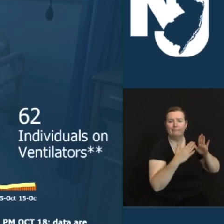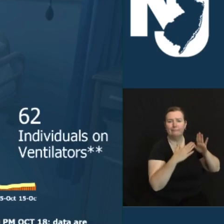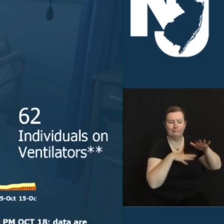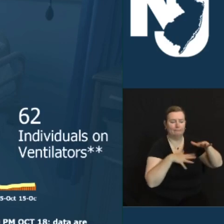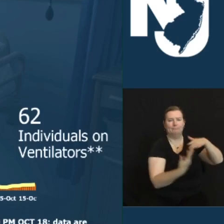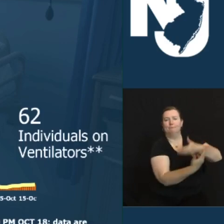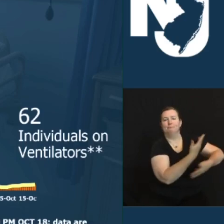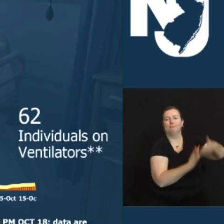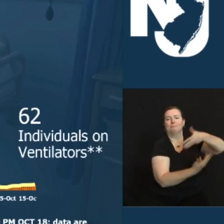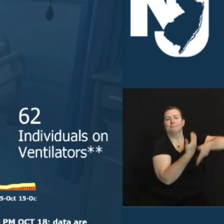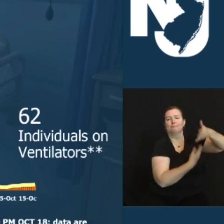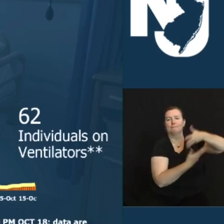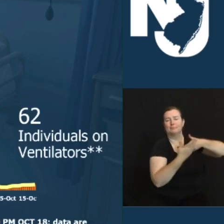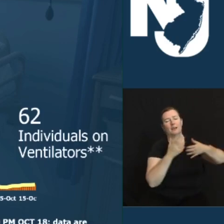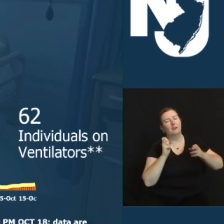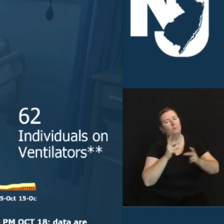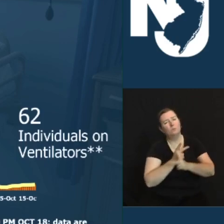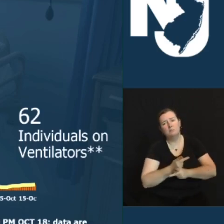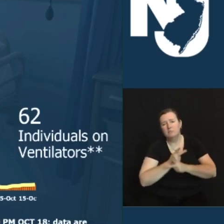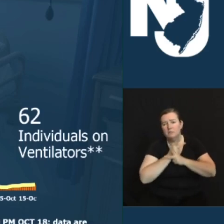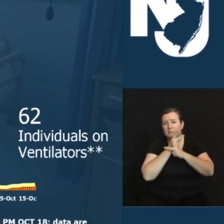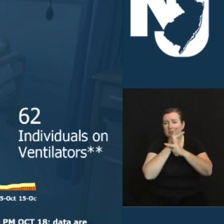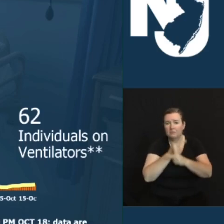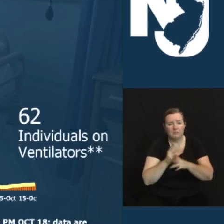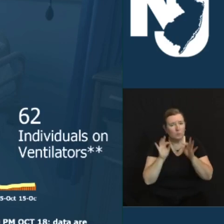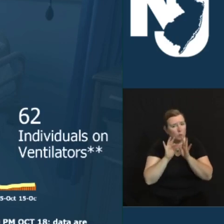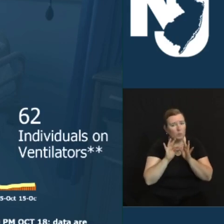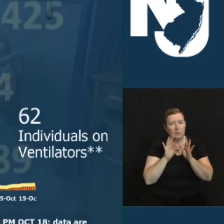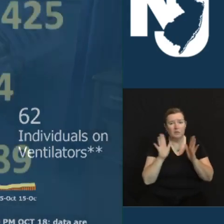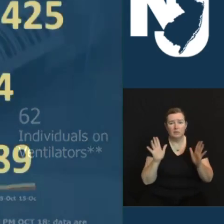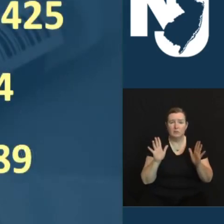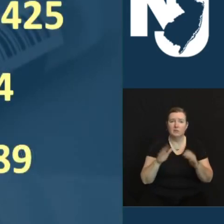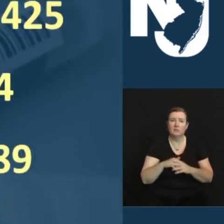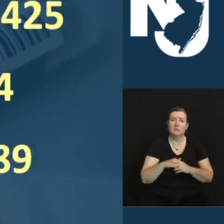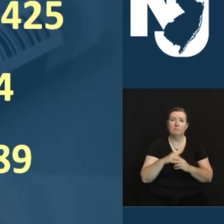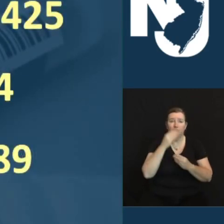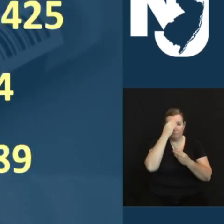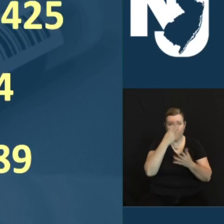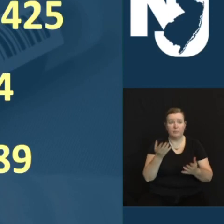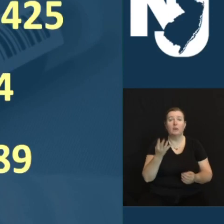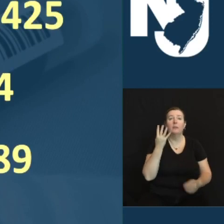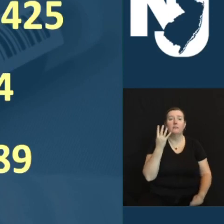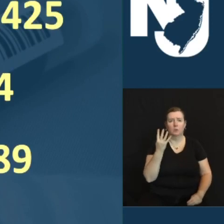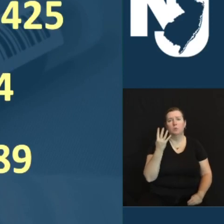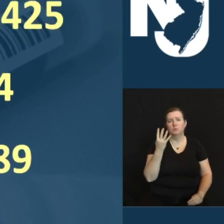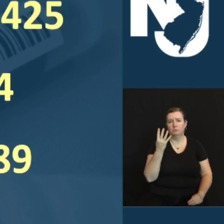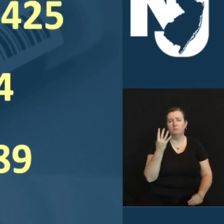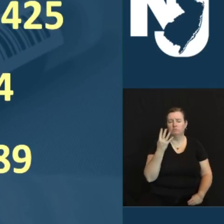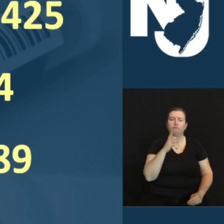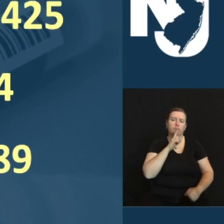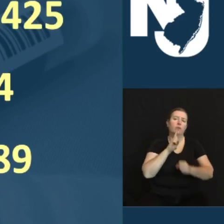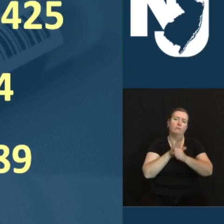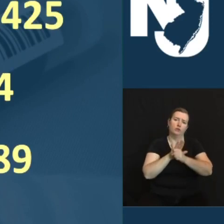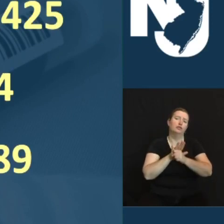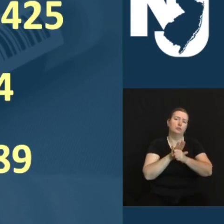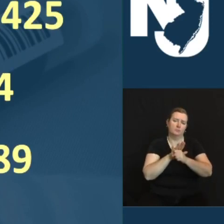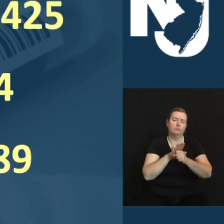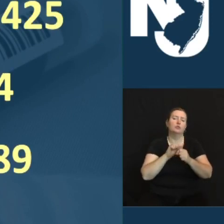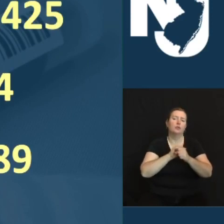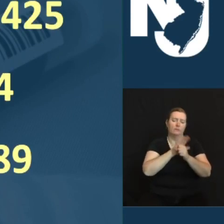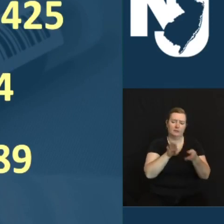vigilant. We are also reporting with a heavy heart 4 additional confirmed deaths from